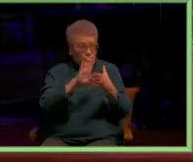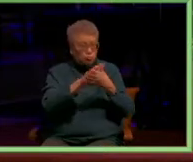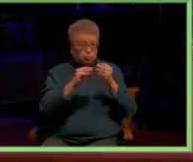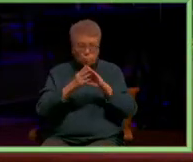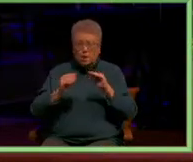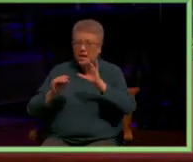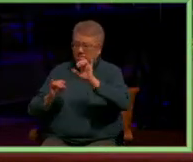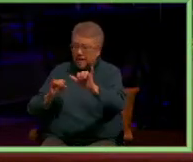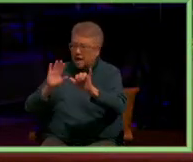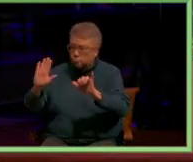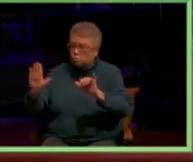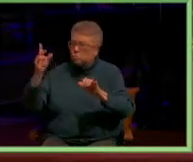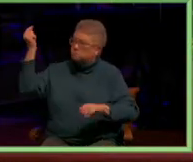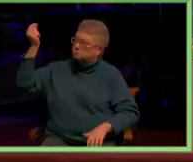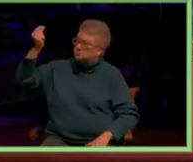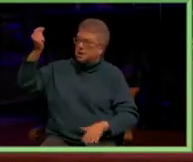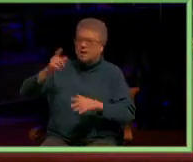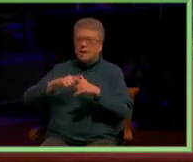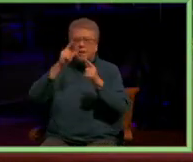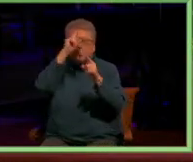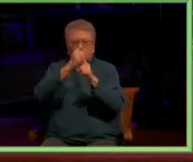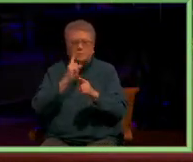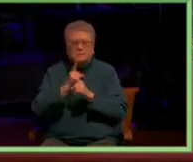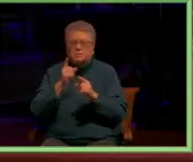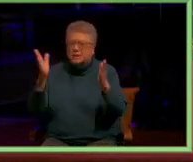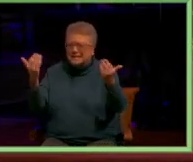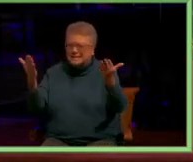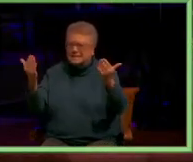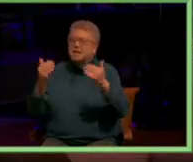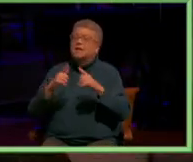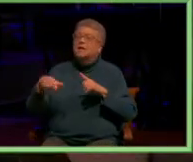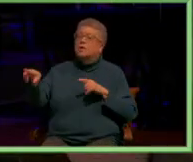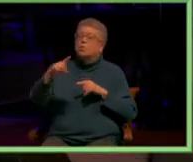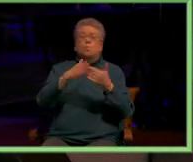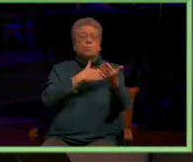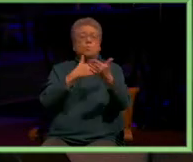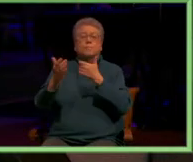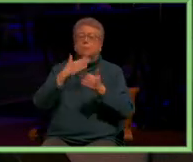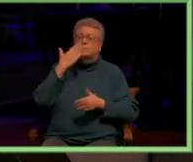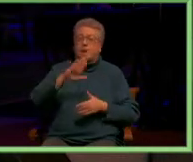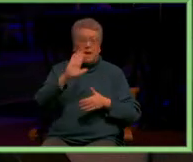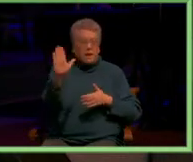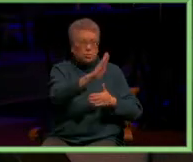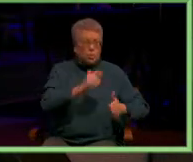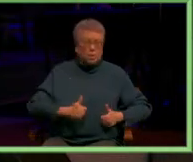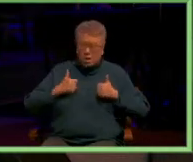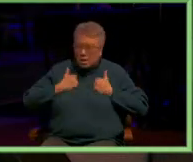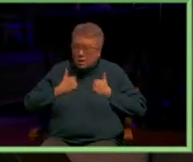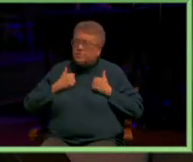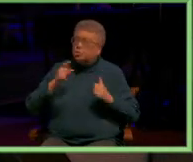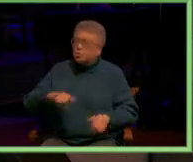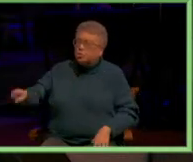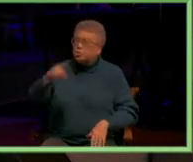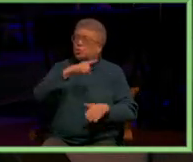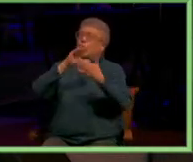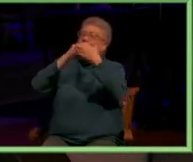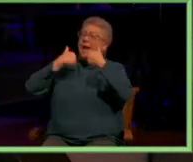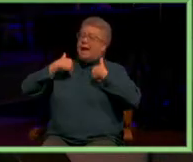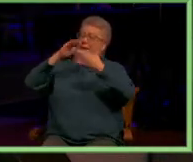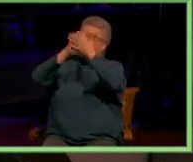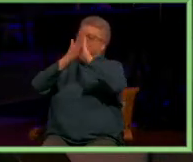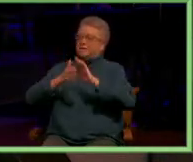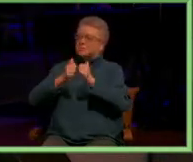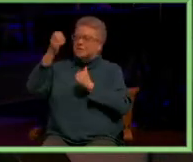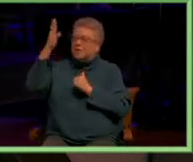if that is your testimony, then brothers and sisters, listen to me. However bad your life may be, you have peace with God, and